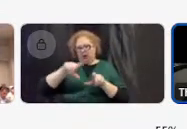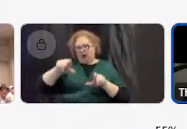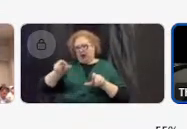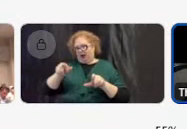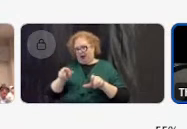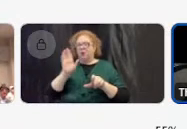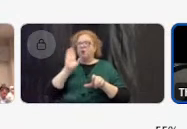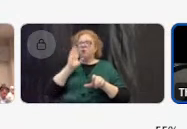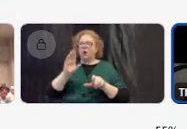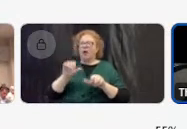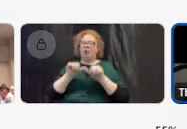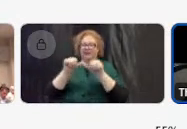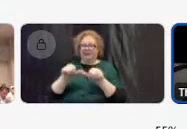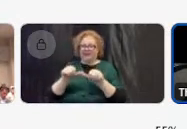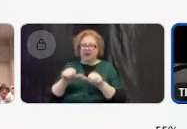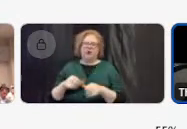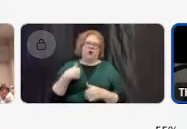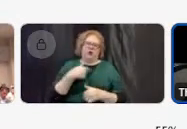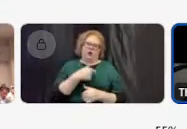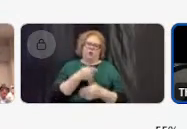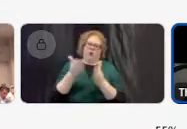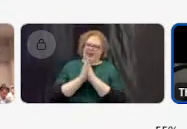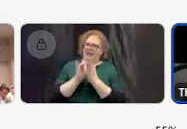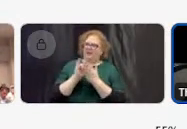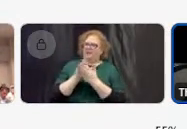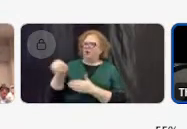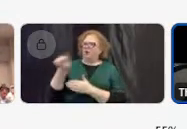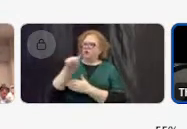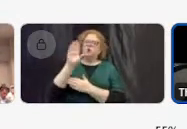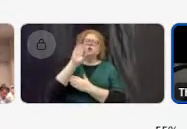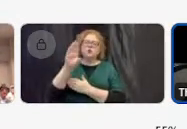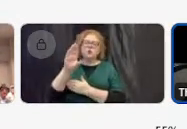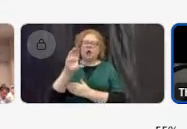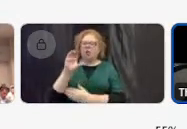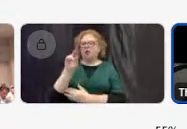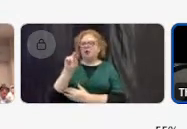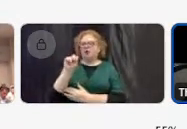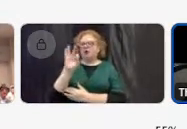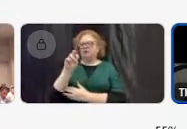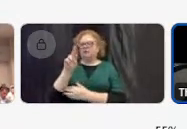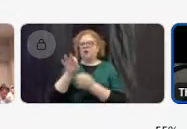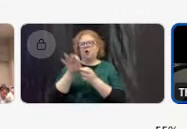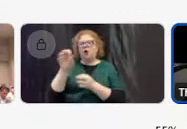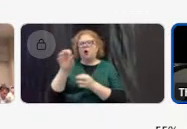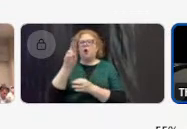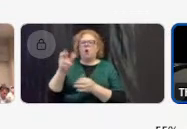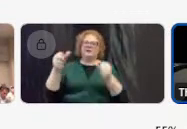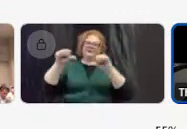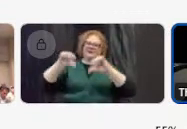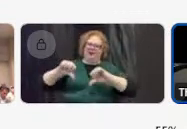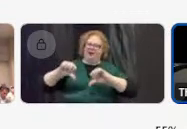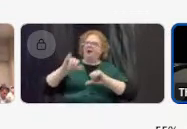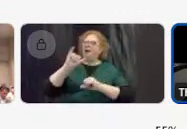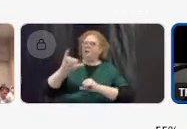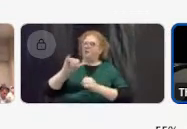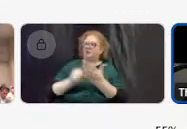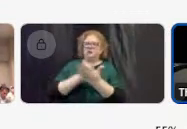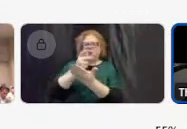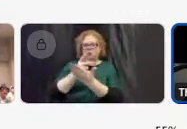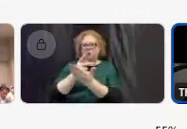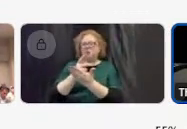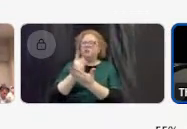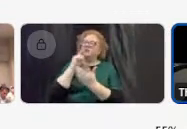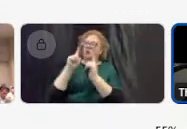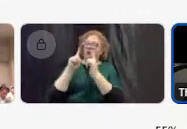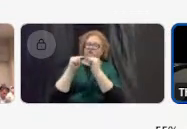commission defer and/or deny approval of this application for a variety of reasons. I'll start